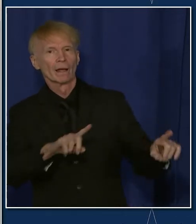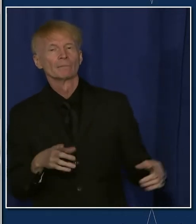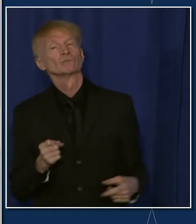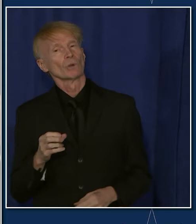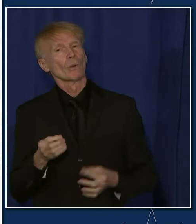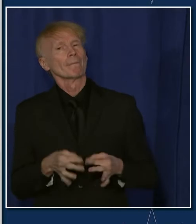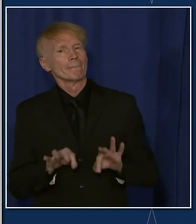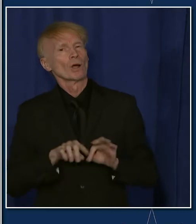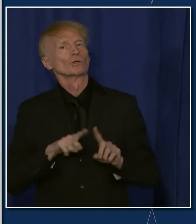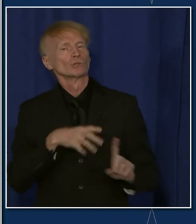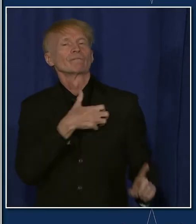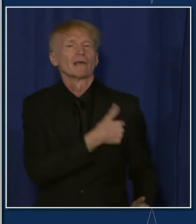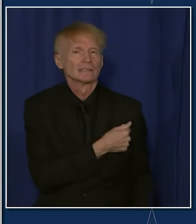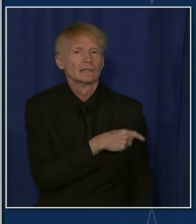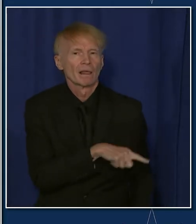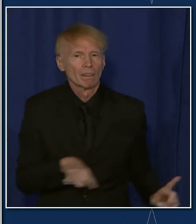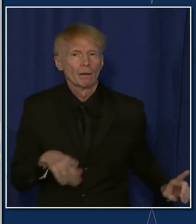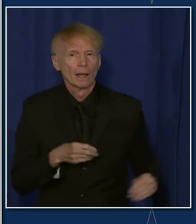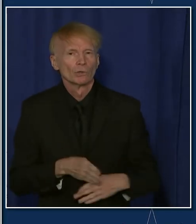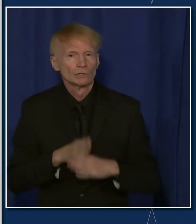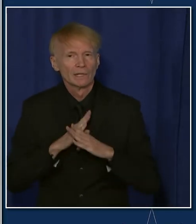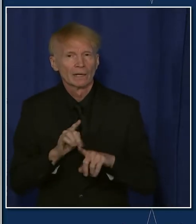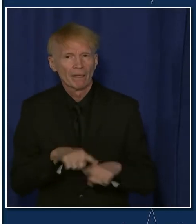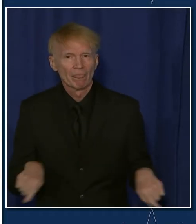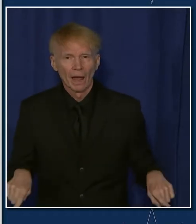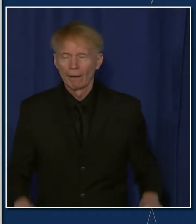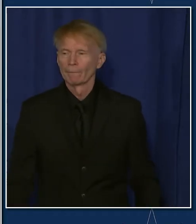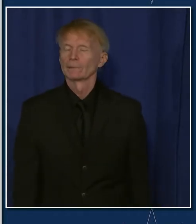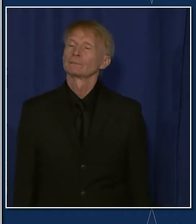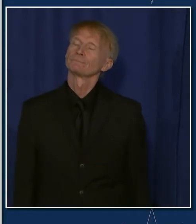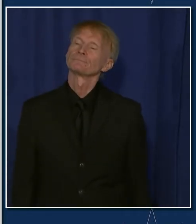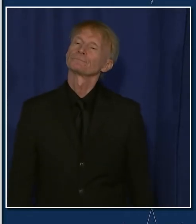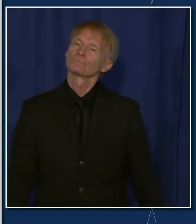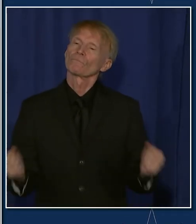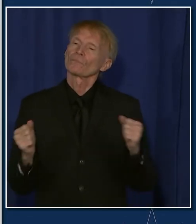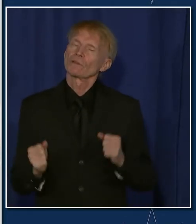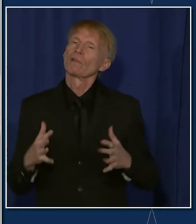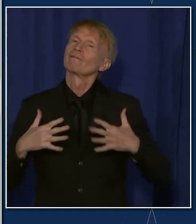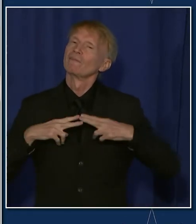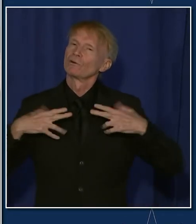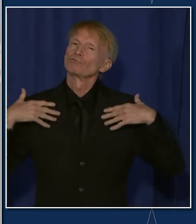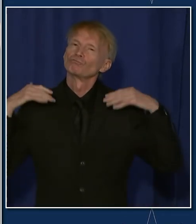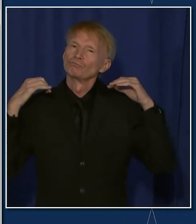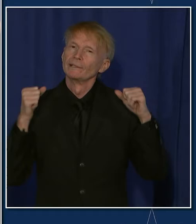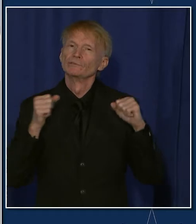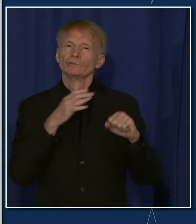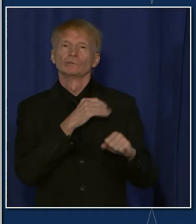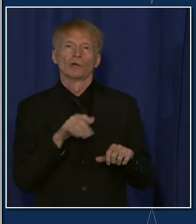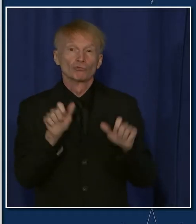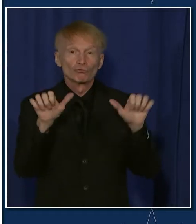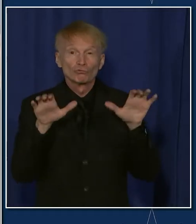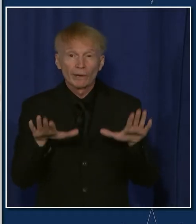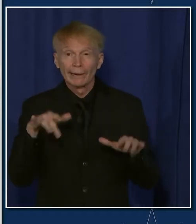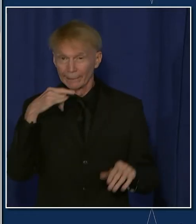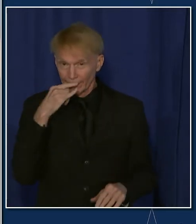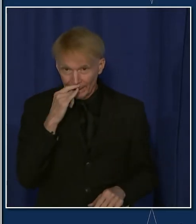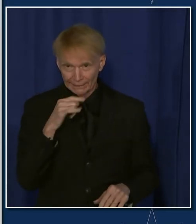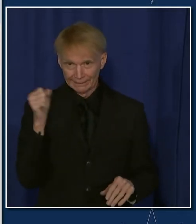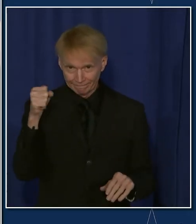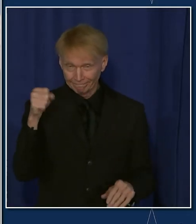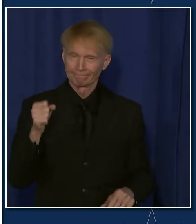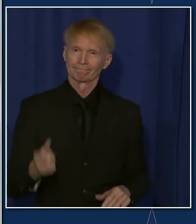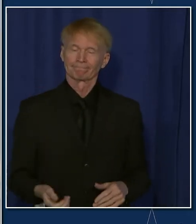them. Let me tell you, there are a lot of courageous and great kids that